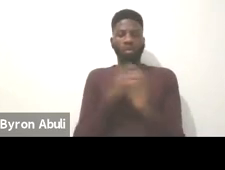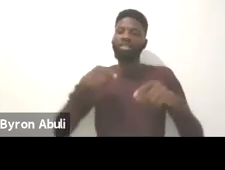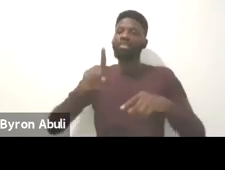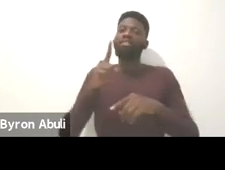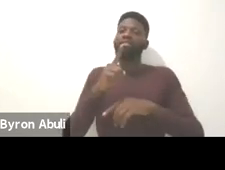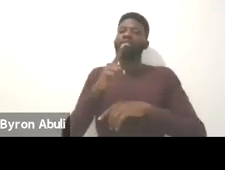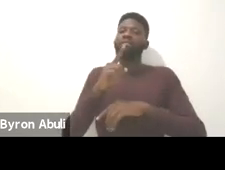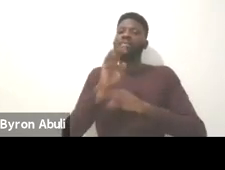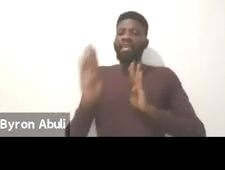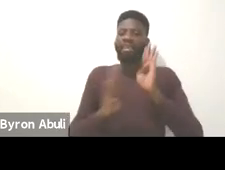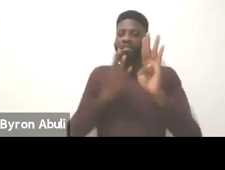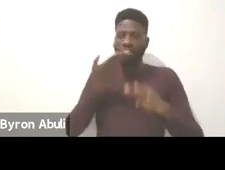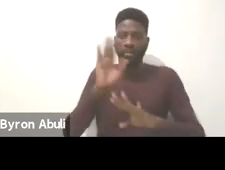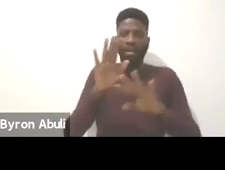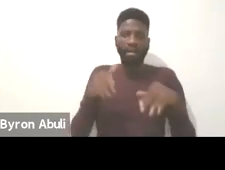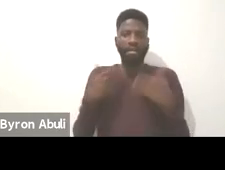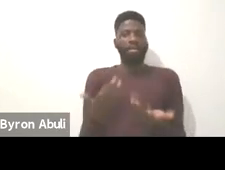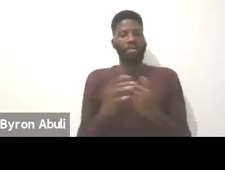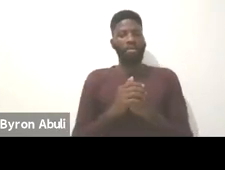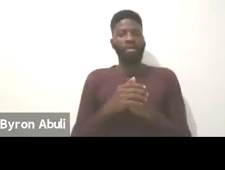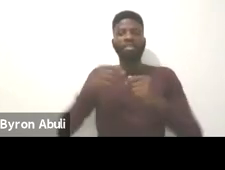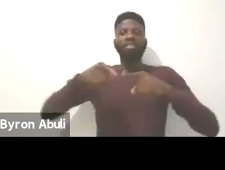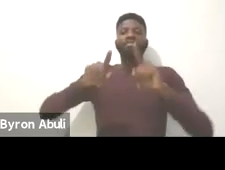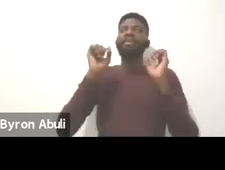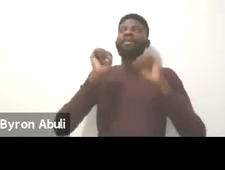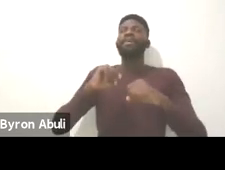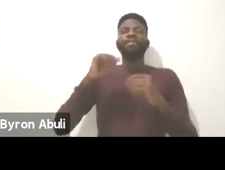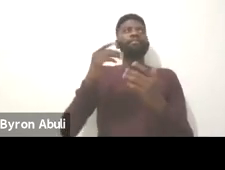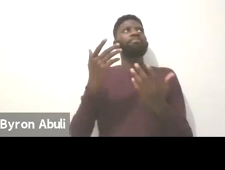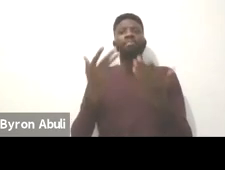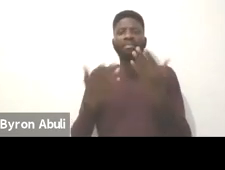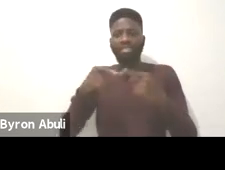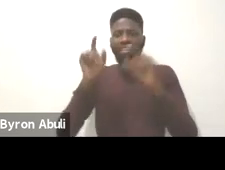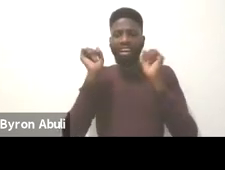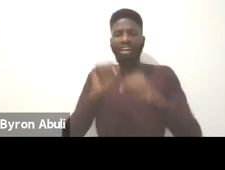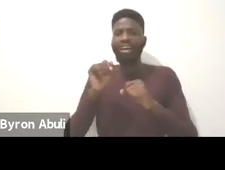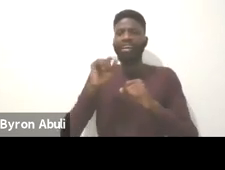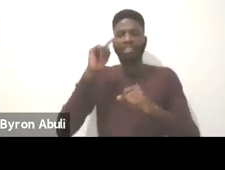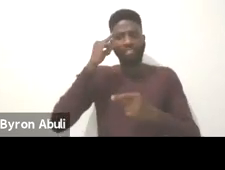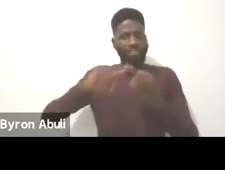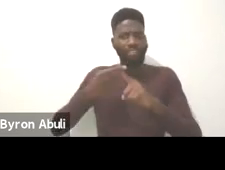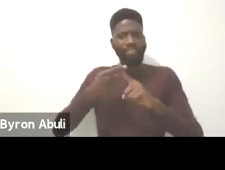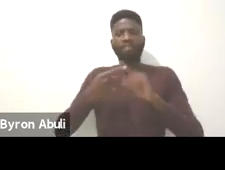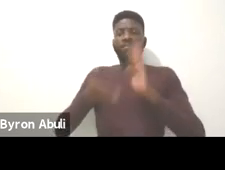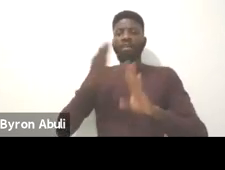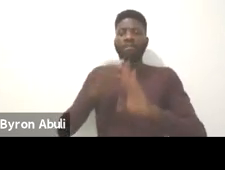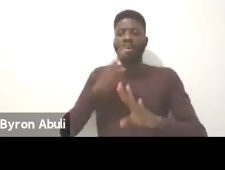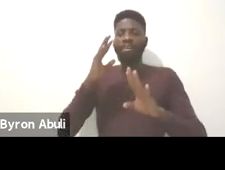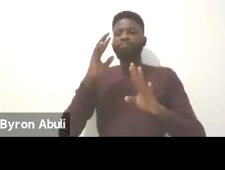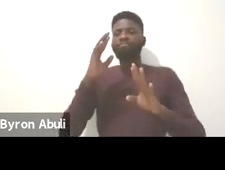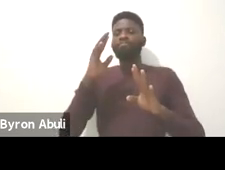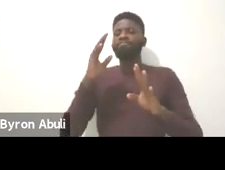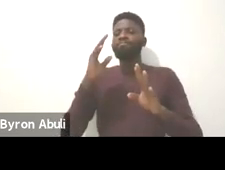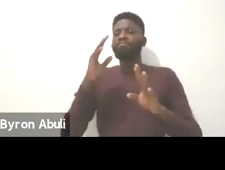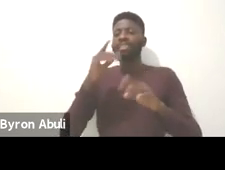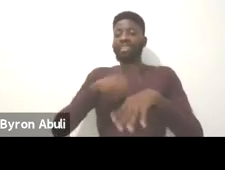response like? How is she able to think? Is she able anaweza fikiria haraka na critically at the same time and under